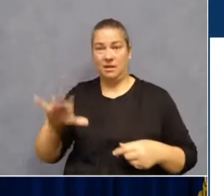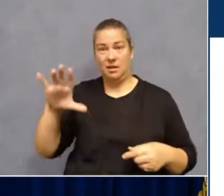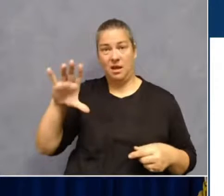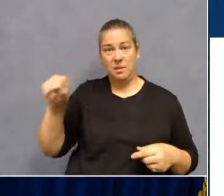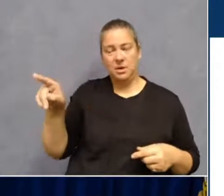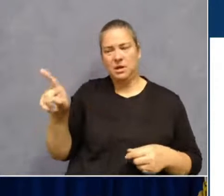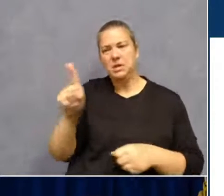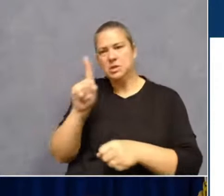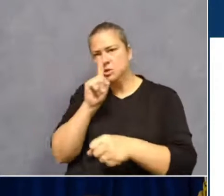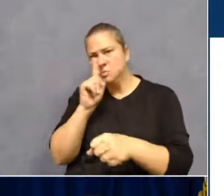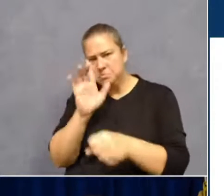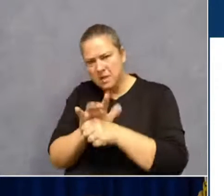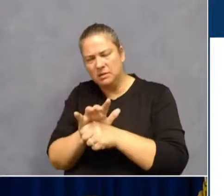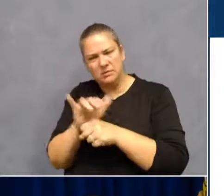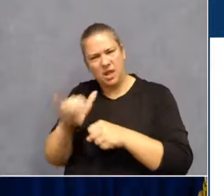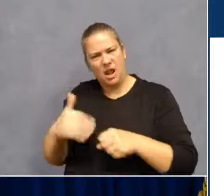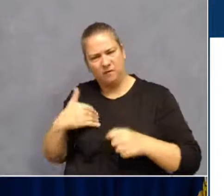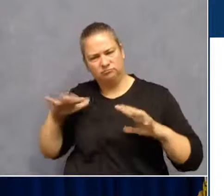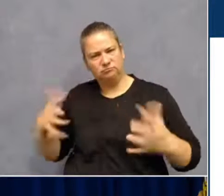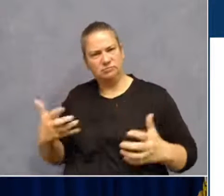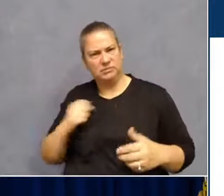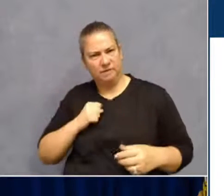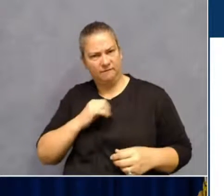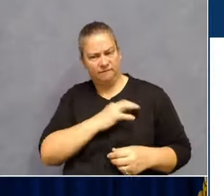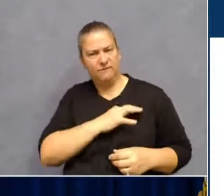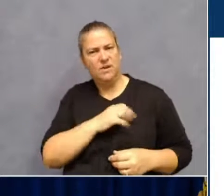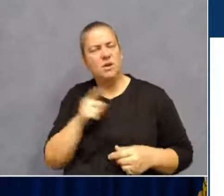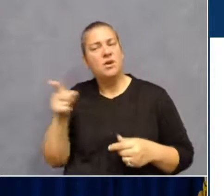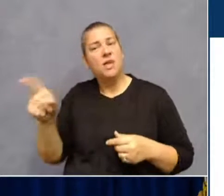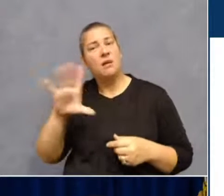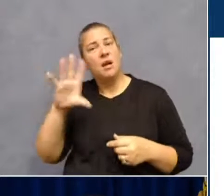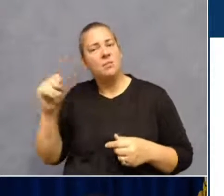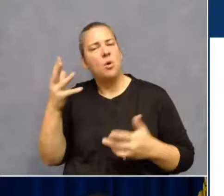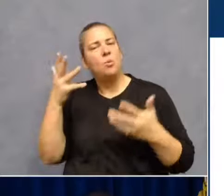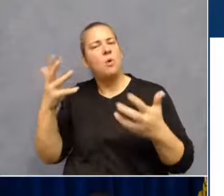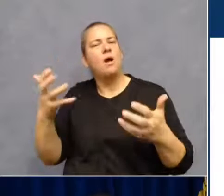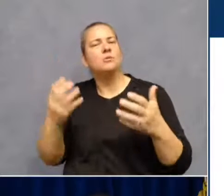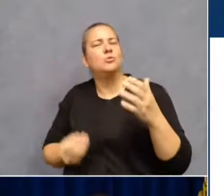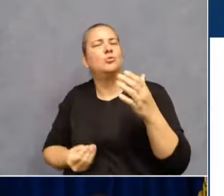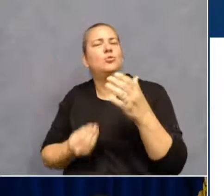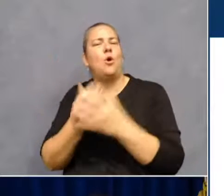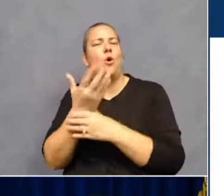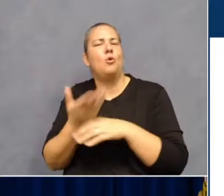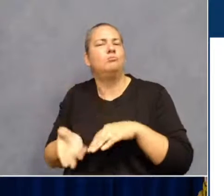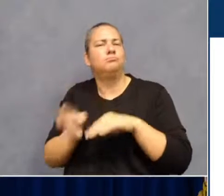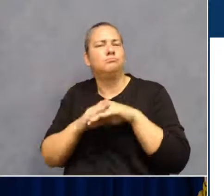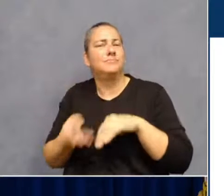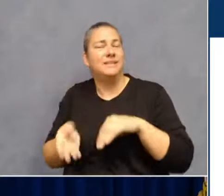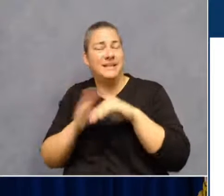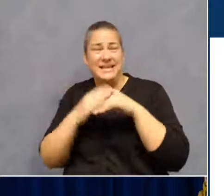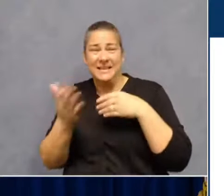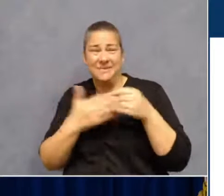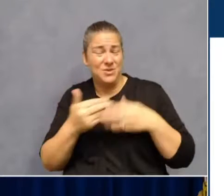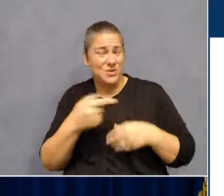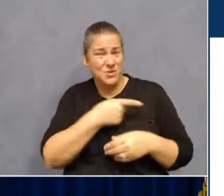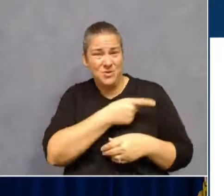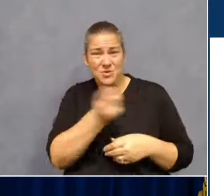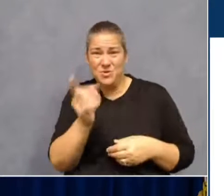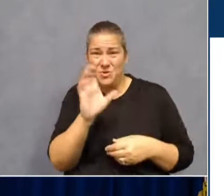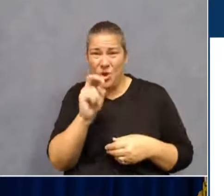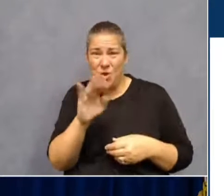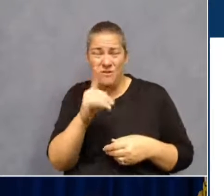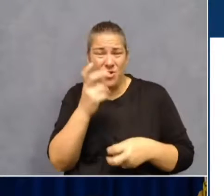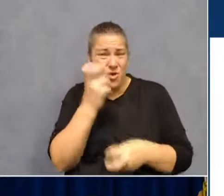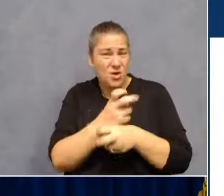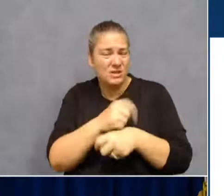future growth comes at an important time as the automotive industry battles through the difficulties caused by COVID-19. Kentucky is currently